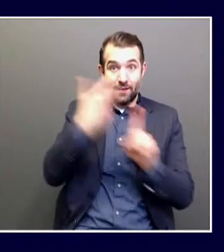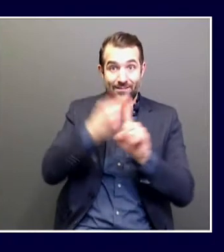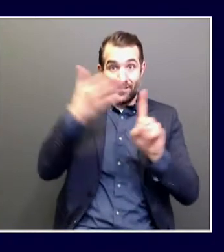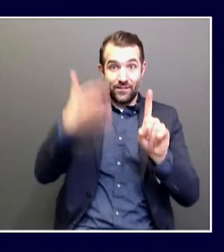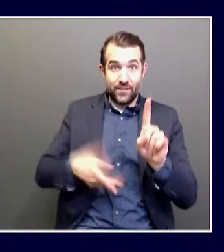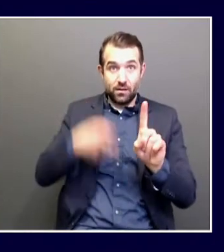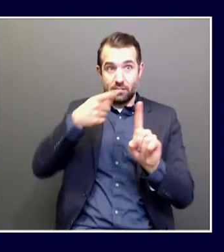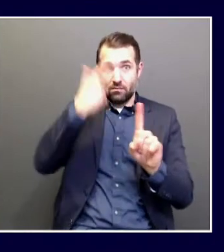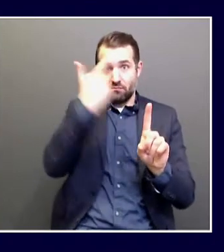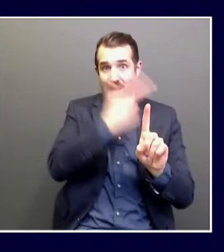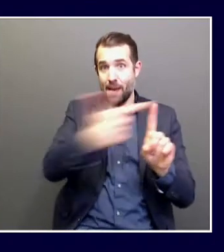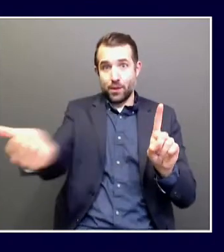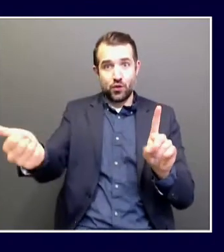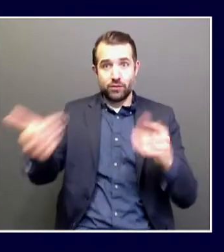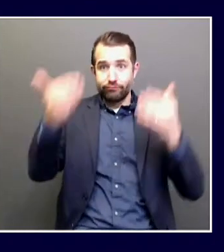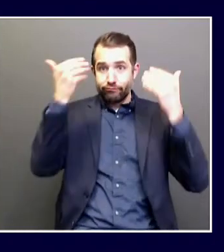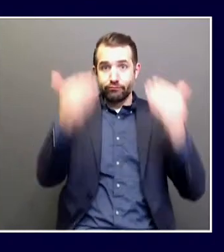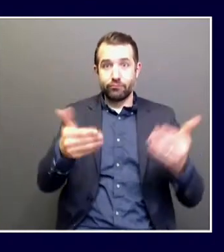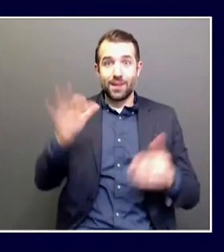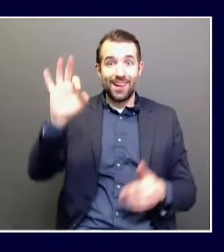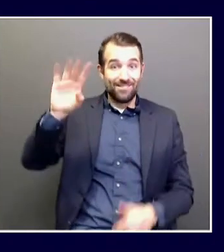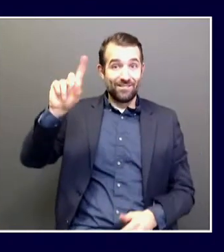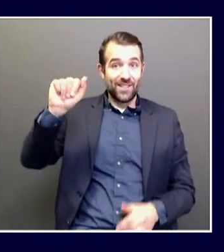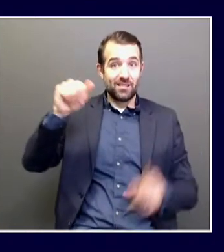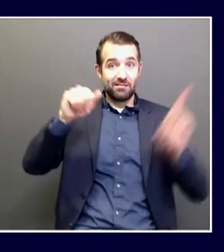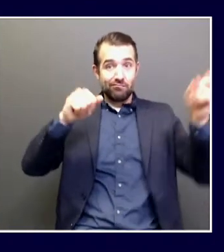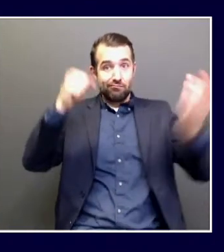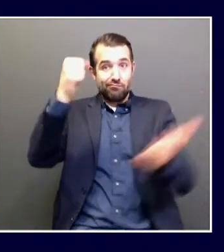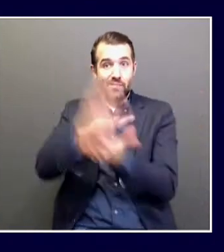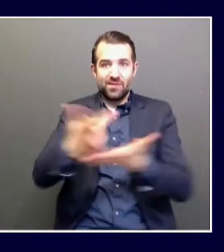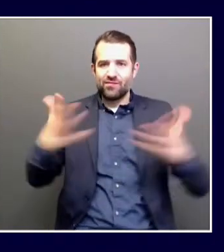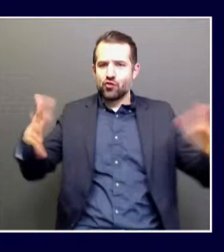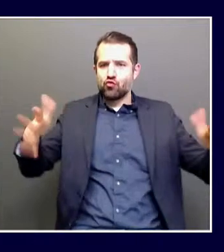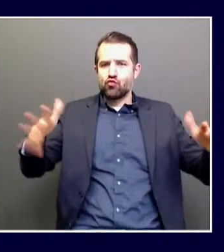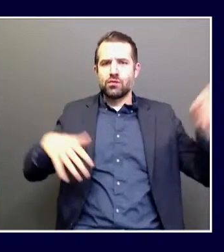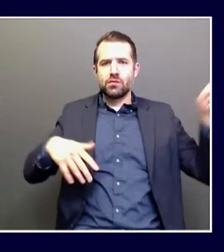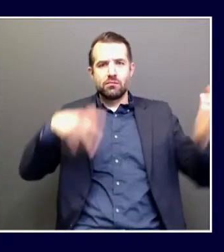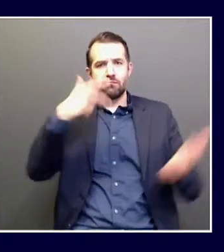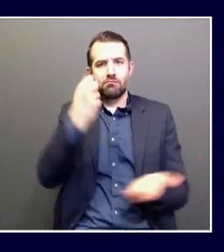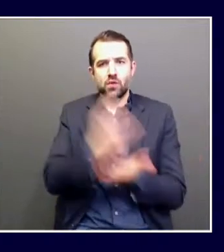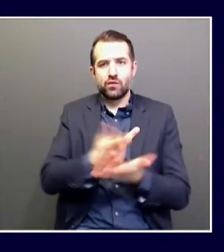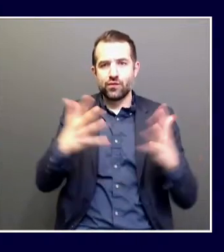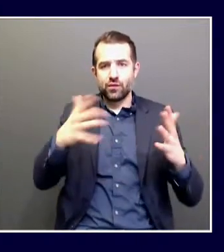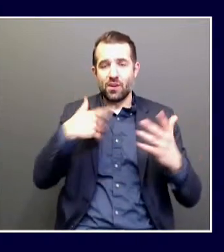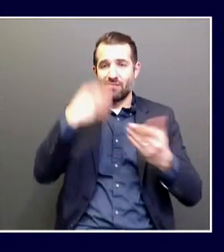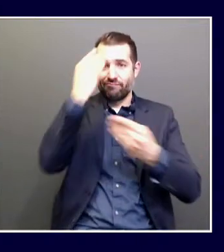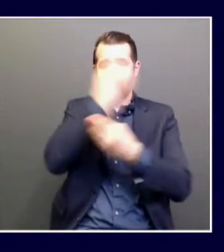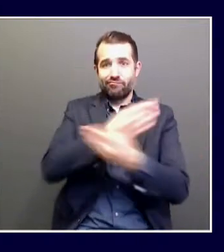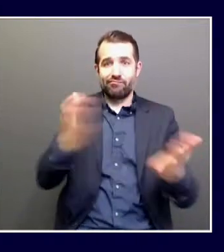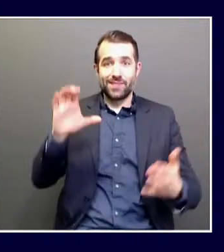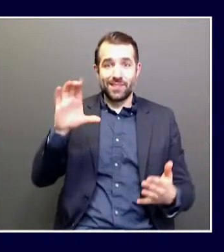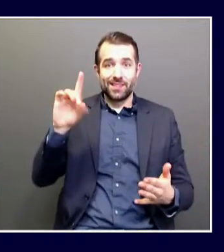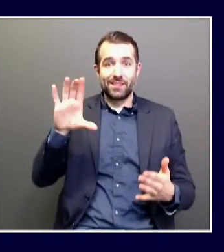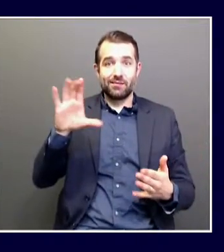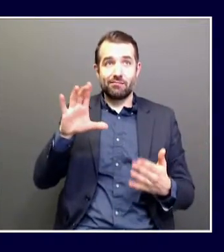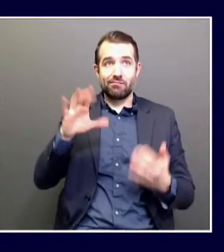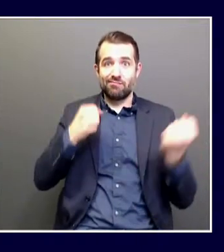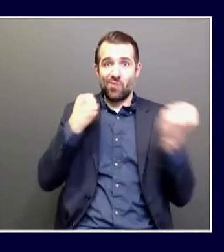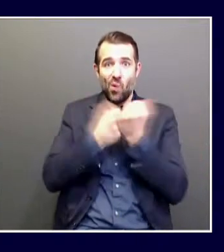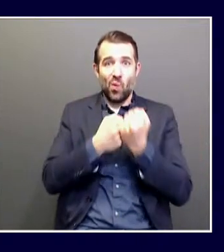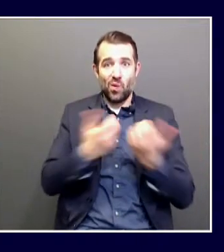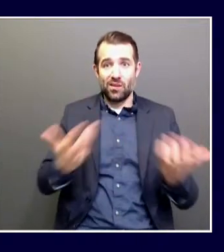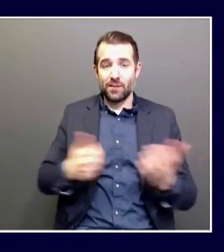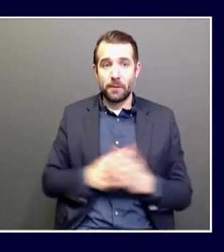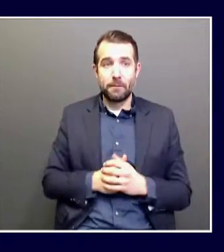now an FDA authorized product. We sent that notice out to let them know that Maine CDC had no expectation that they